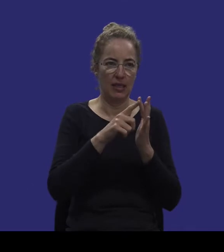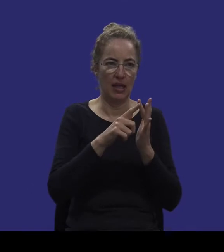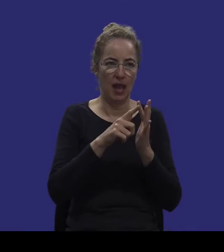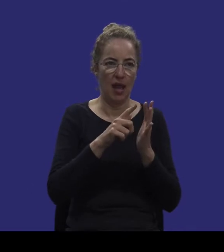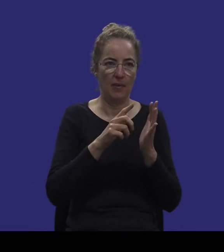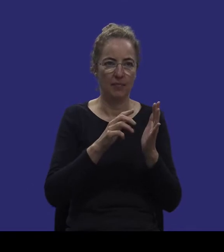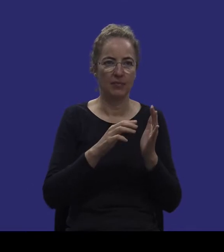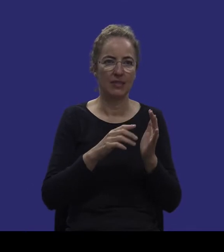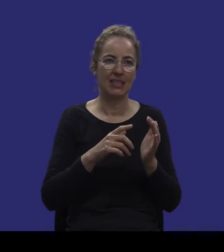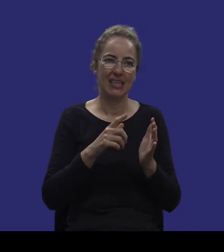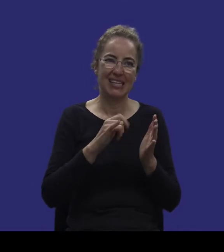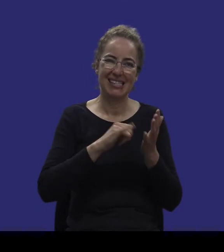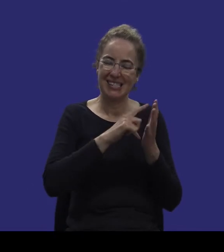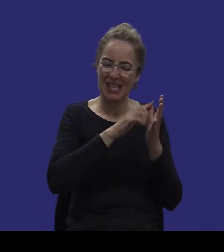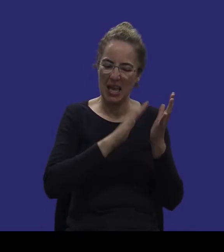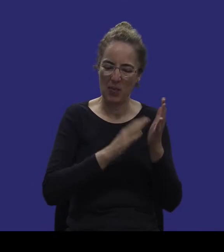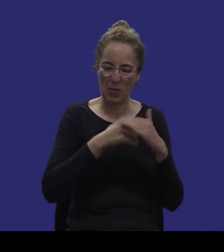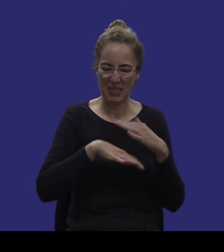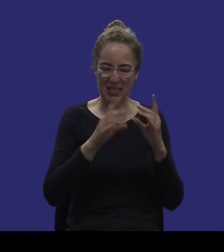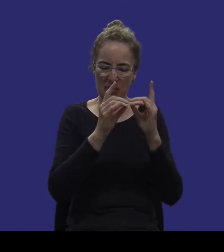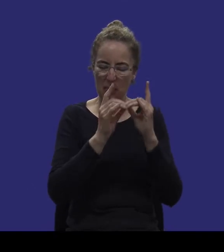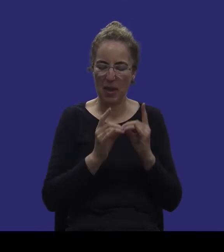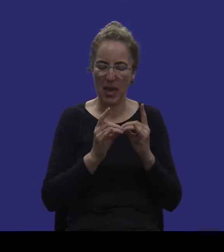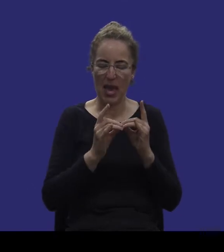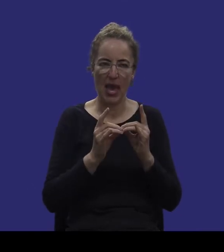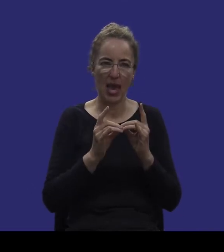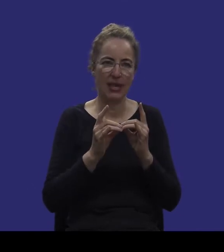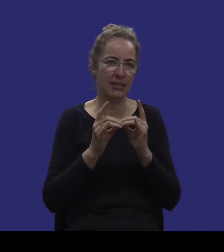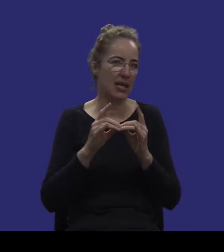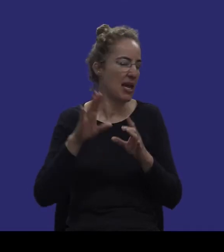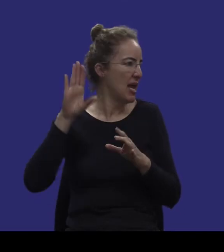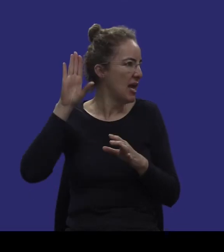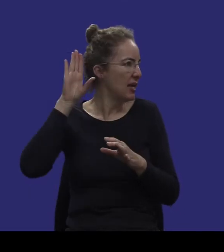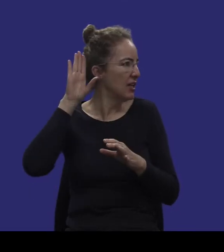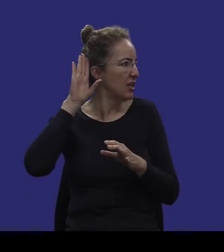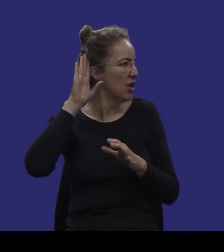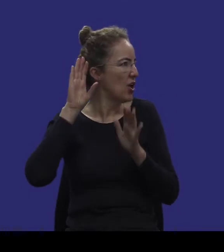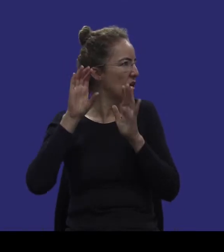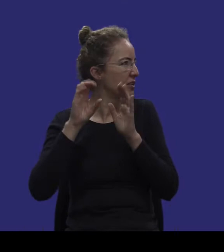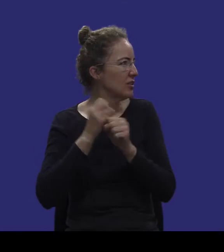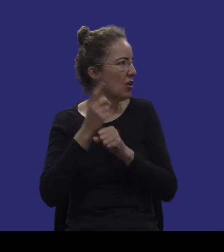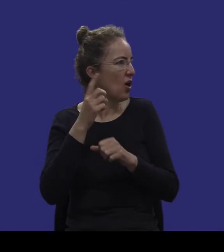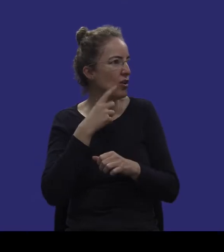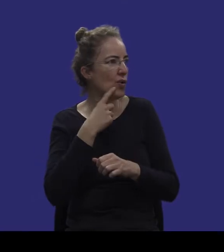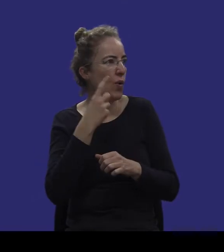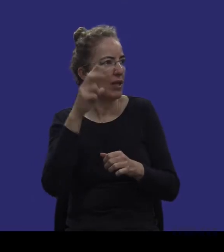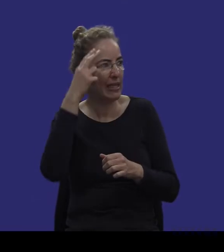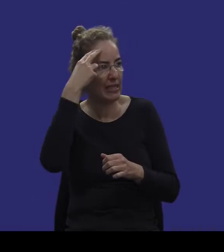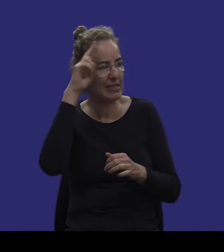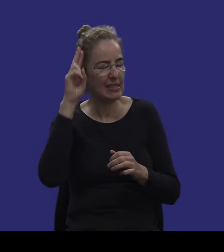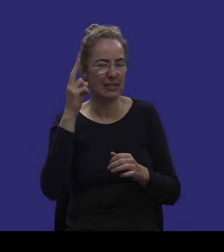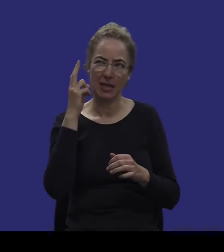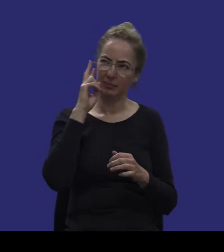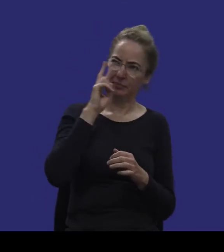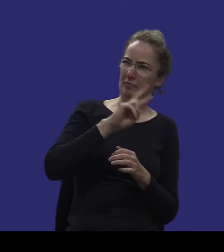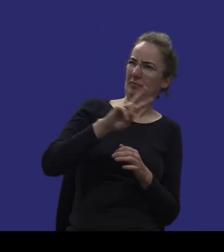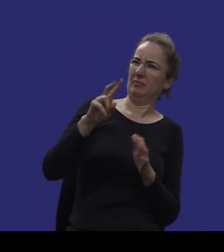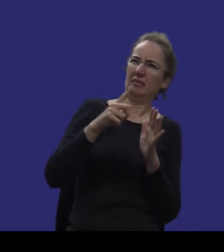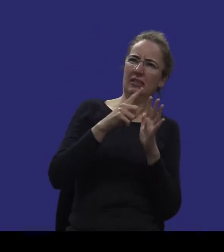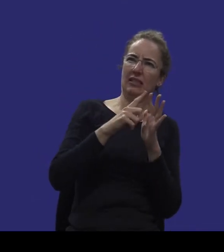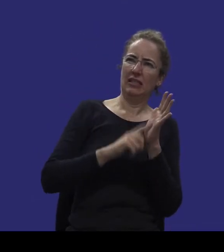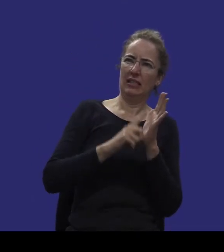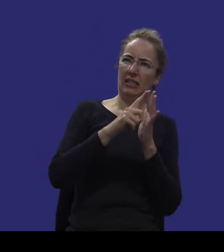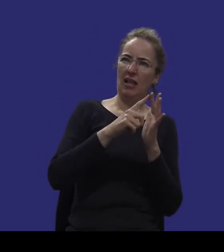God called Samuel's name. Samuel sat up and looked around. Eli must be calling